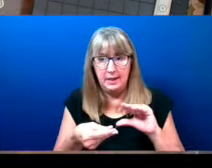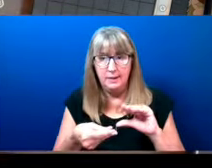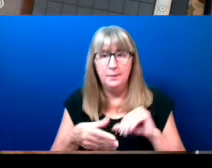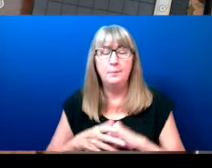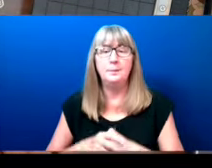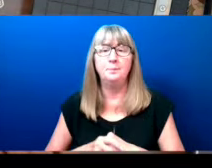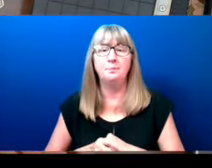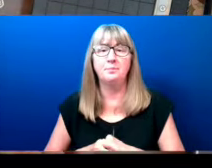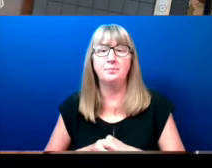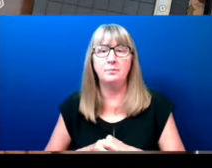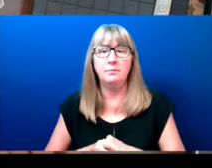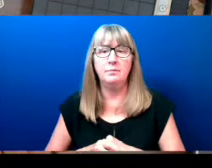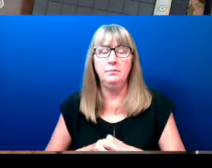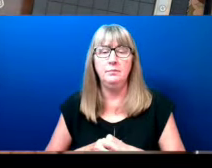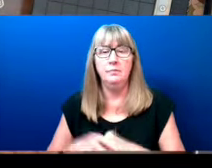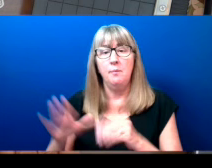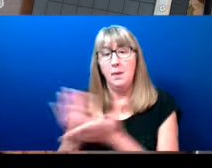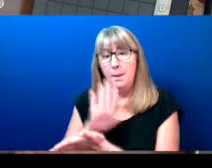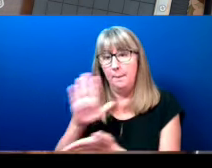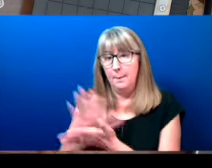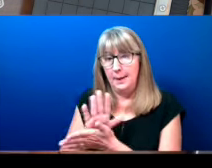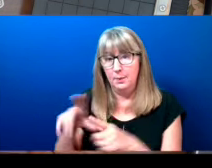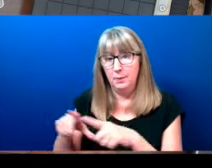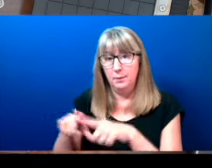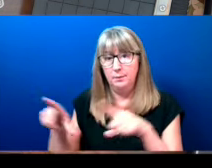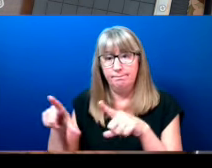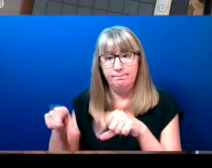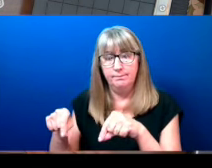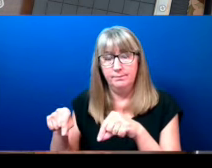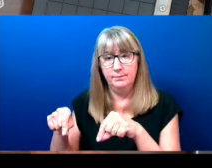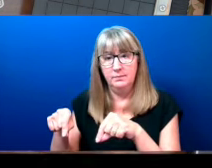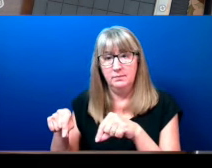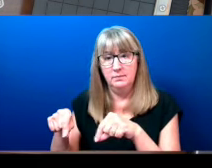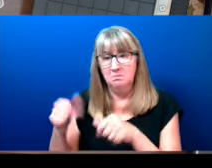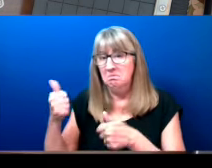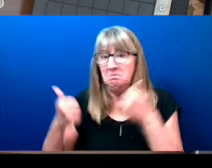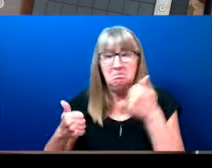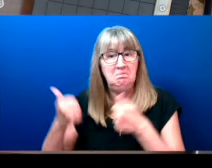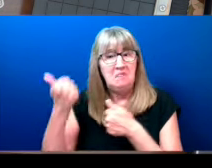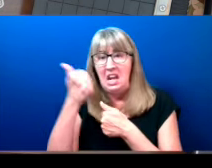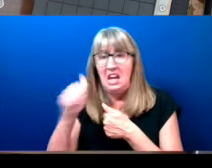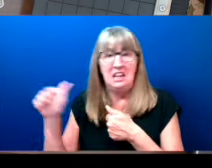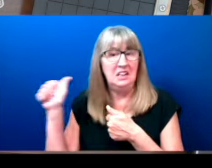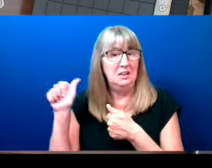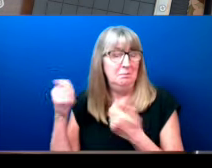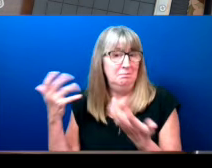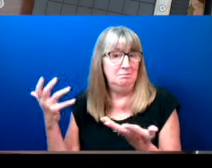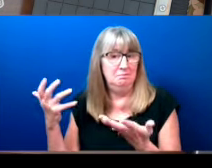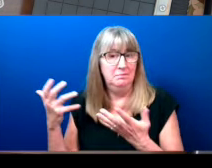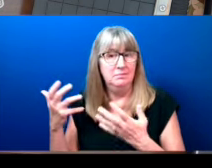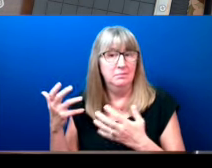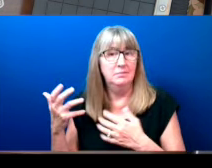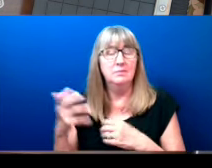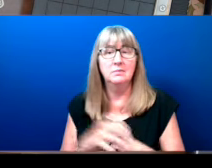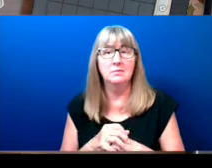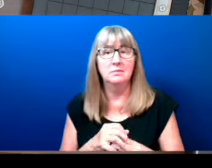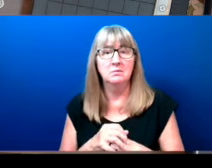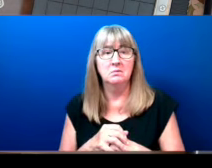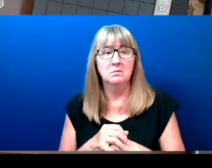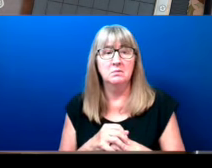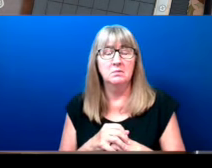cards there, and then I'll grab a piece of my cardstock that I want to cut